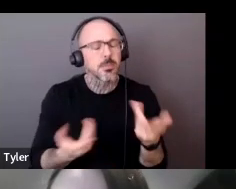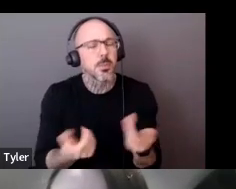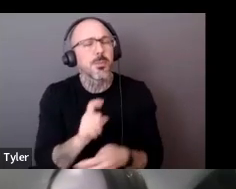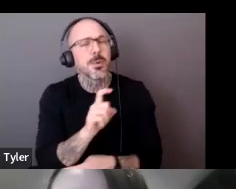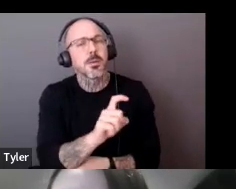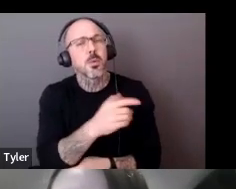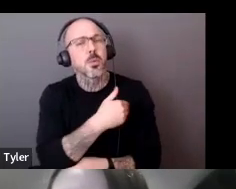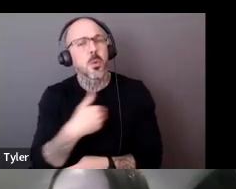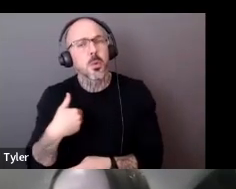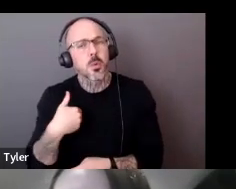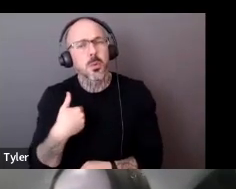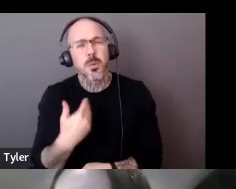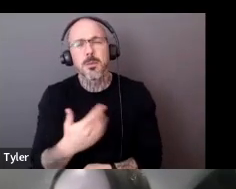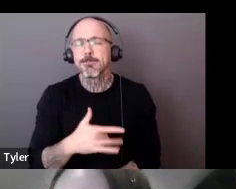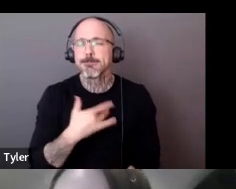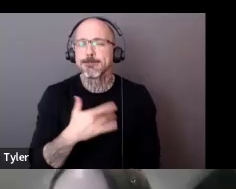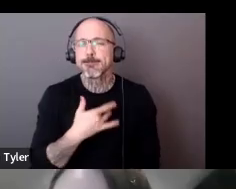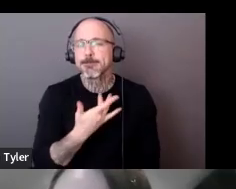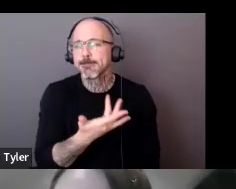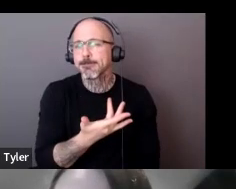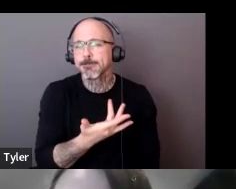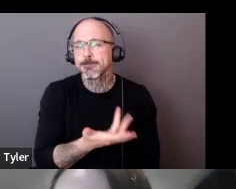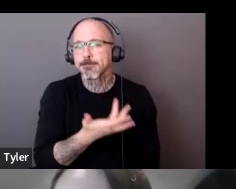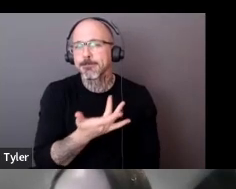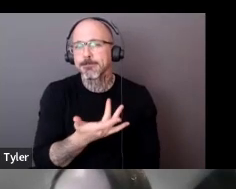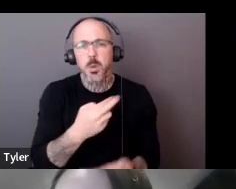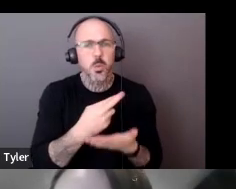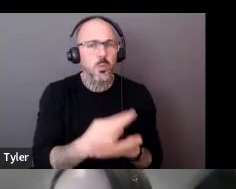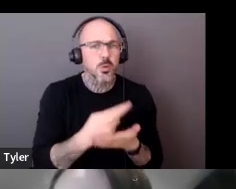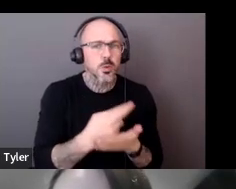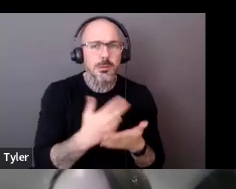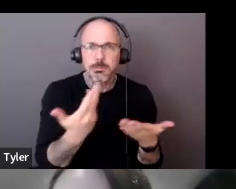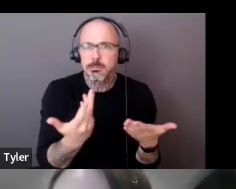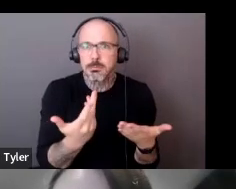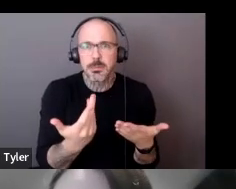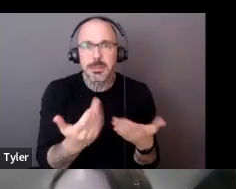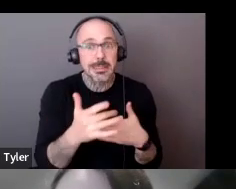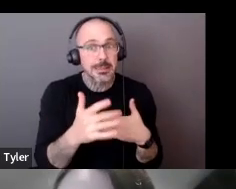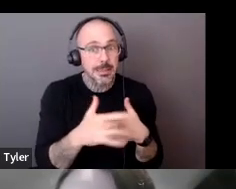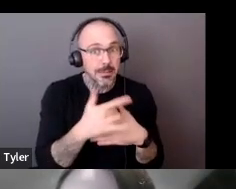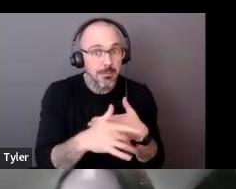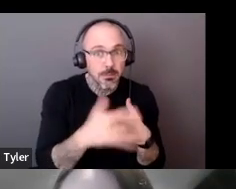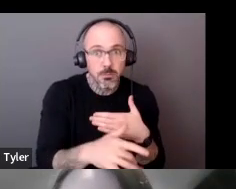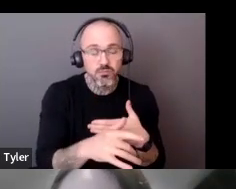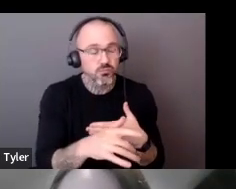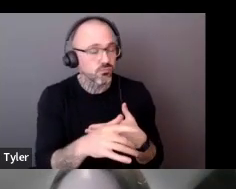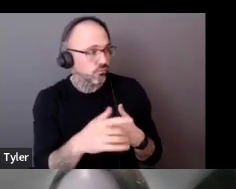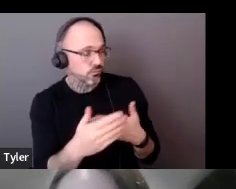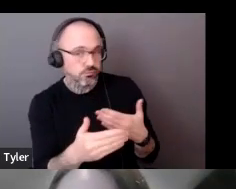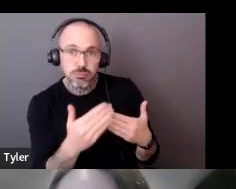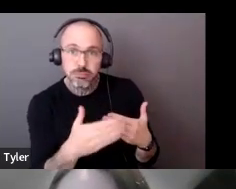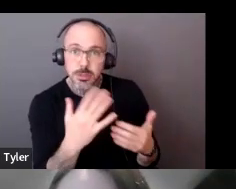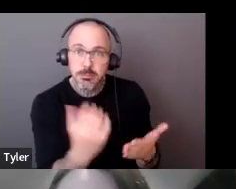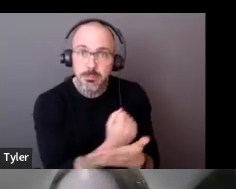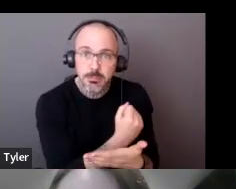transportation piece or like access to resources is still a challenge? Yes. Yeah.